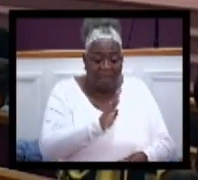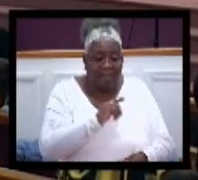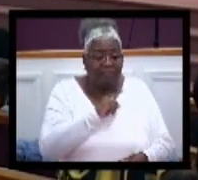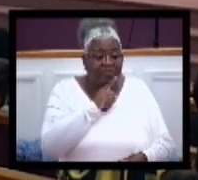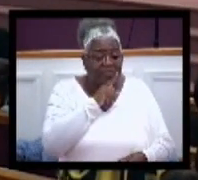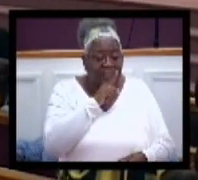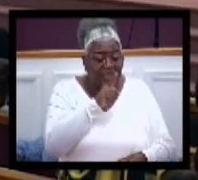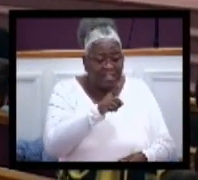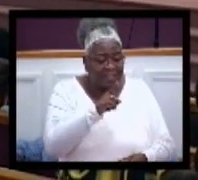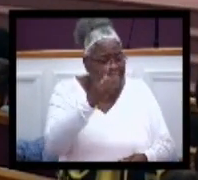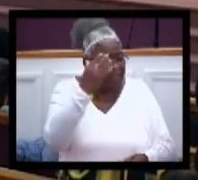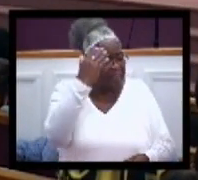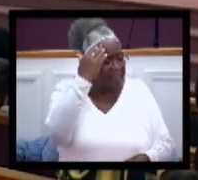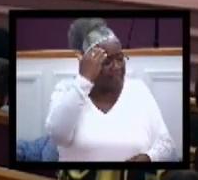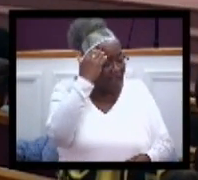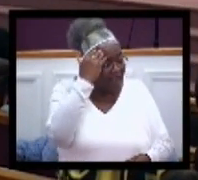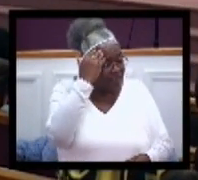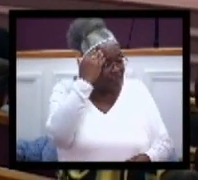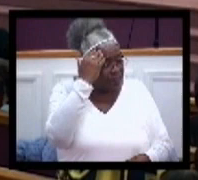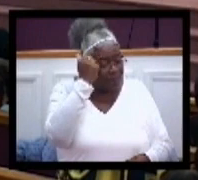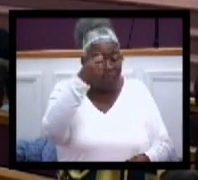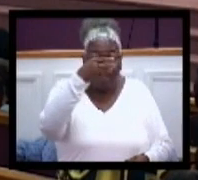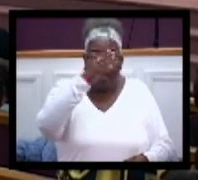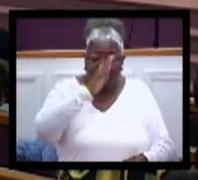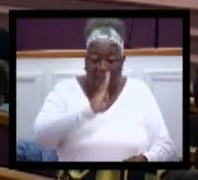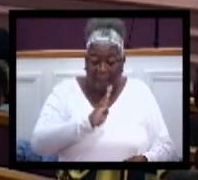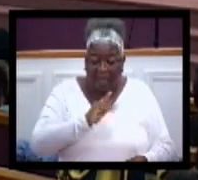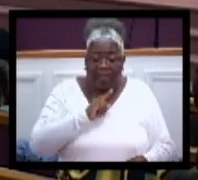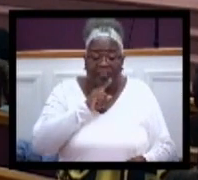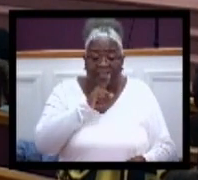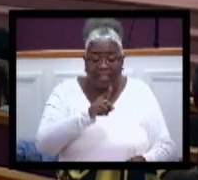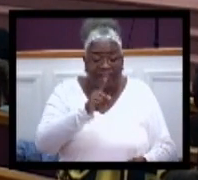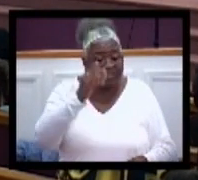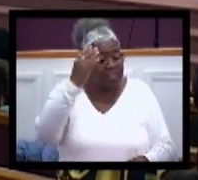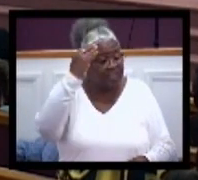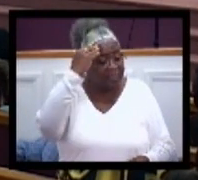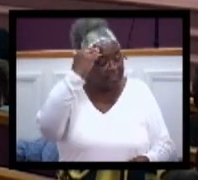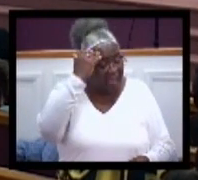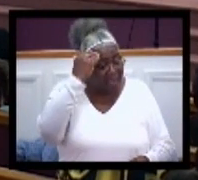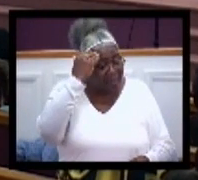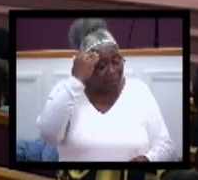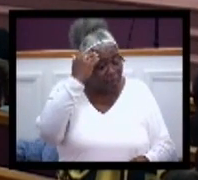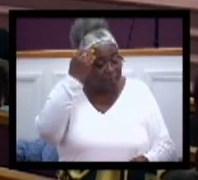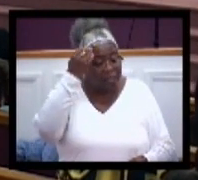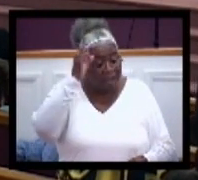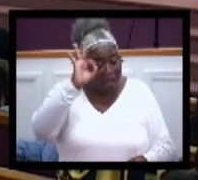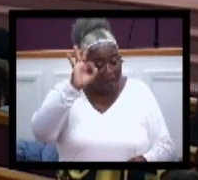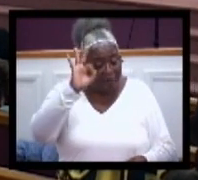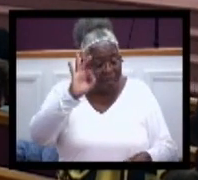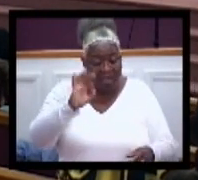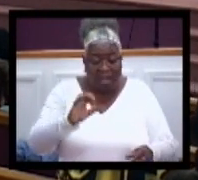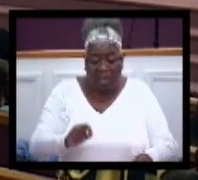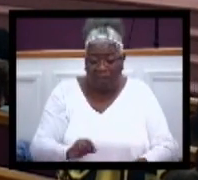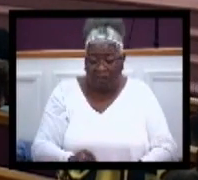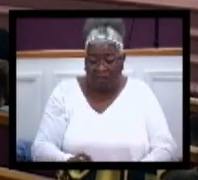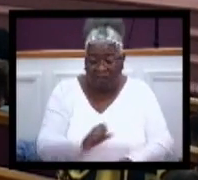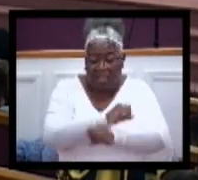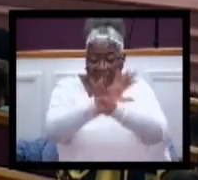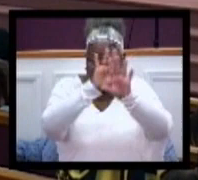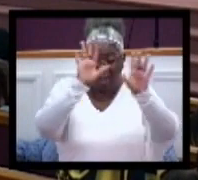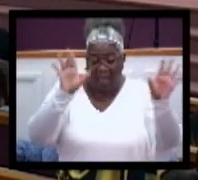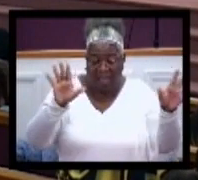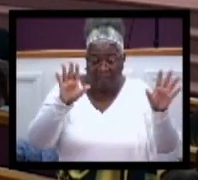is knowledge. God is knowledge of life. He is